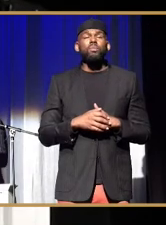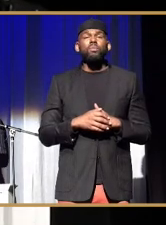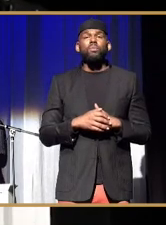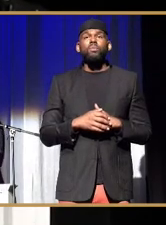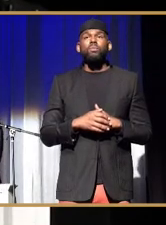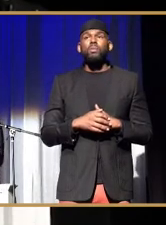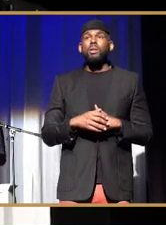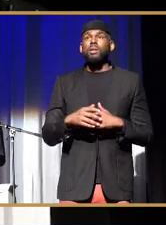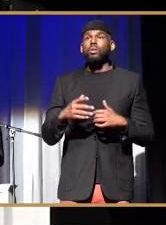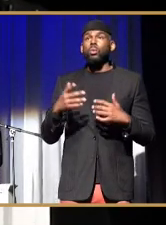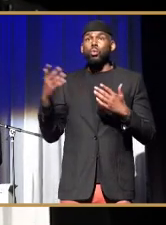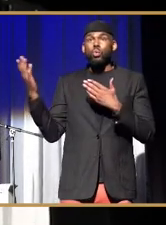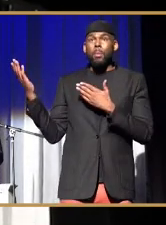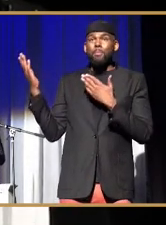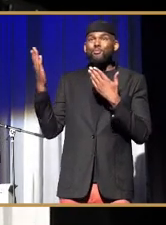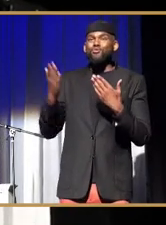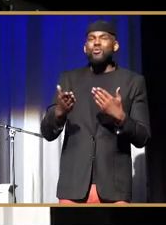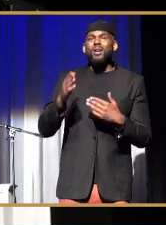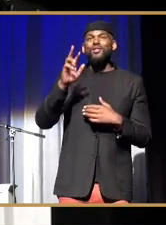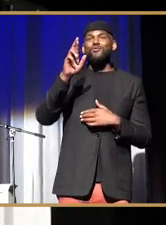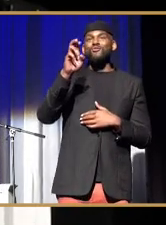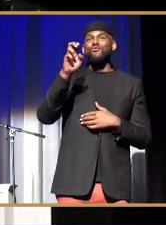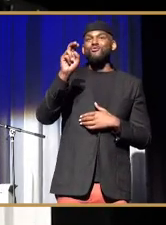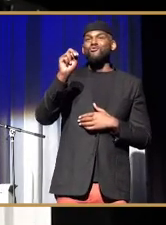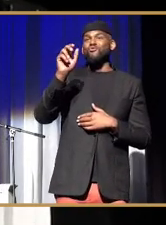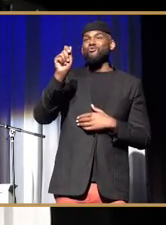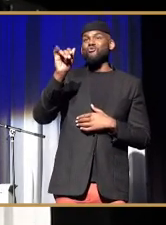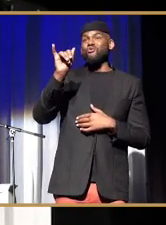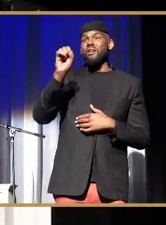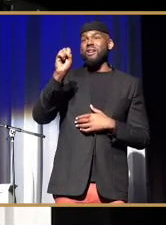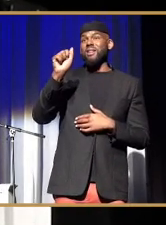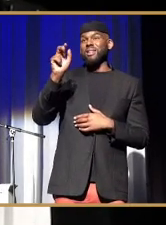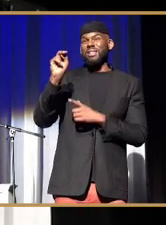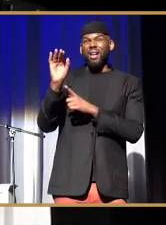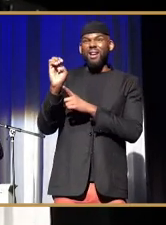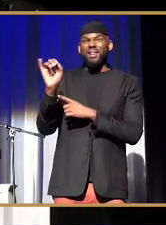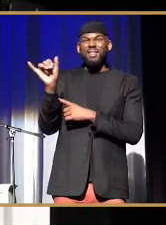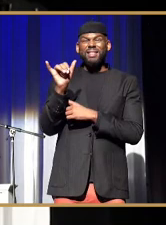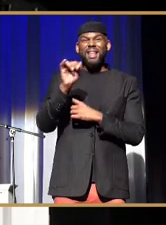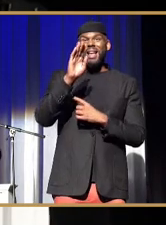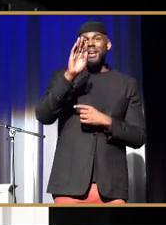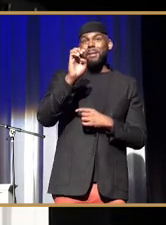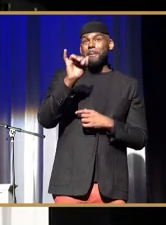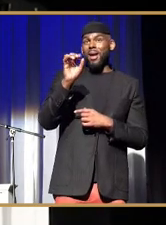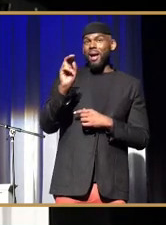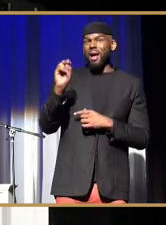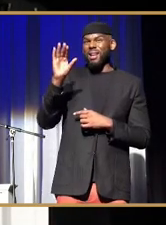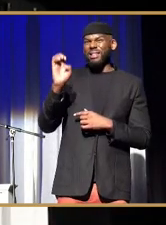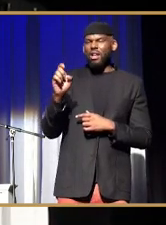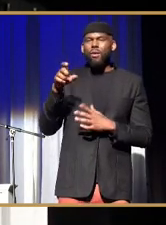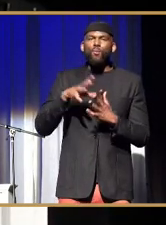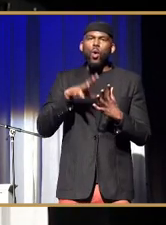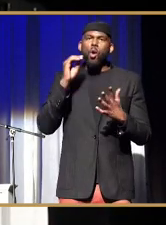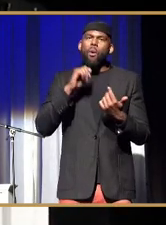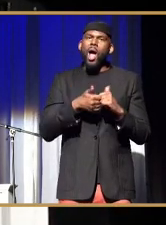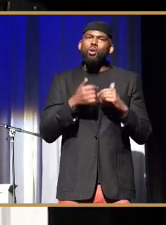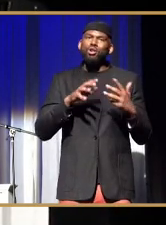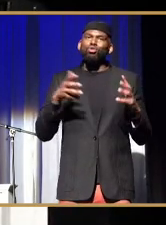in order to bring a renaissance like Beyonce is bringing to the world. We got to learn how to